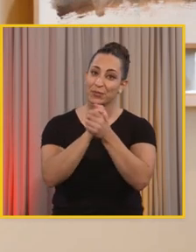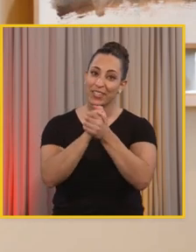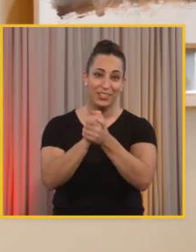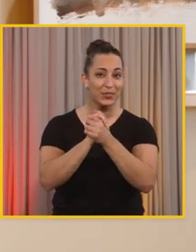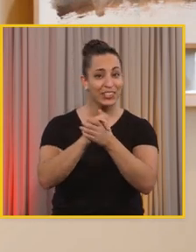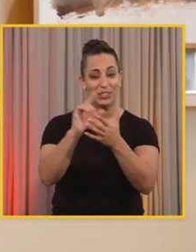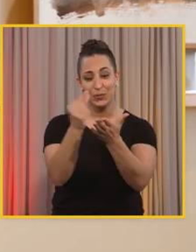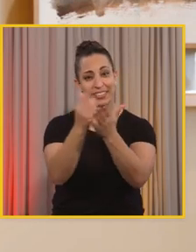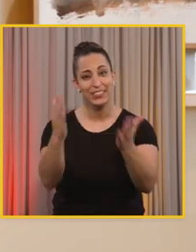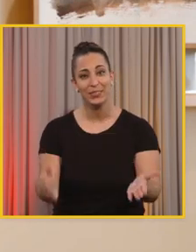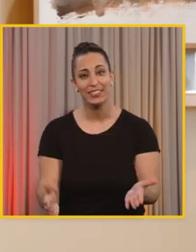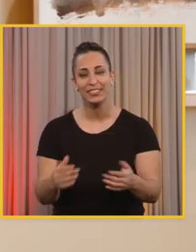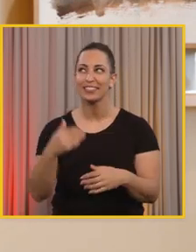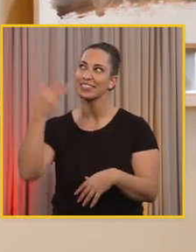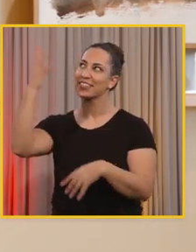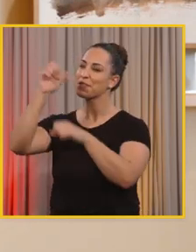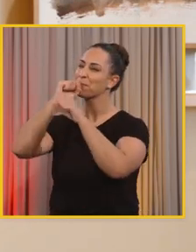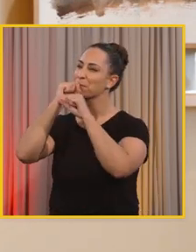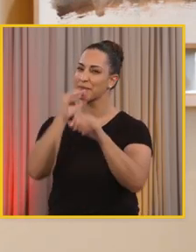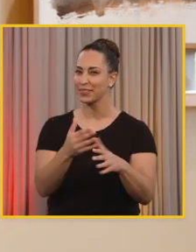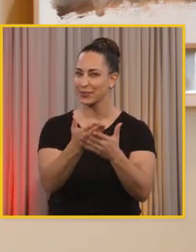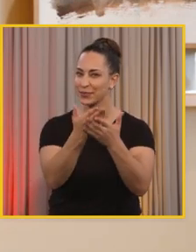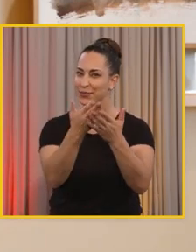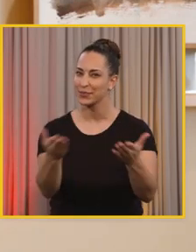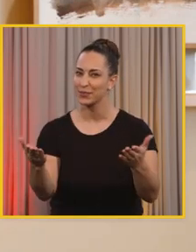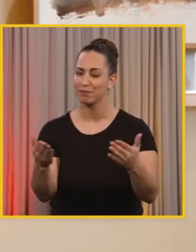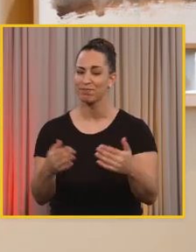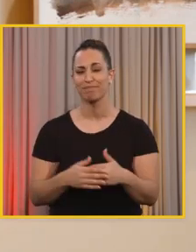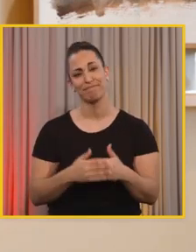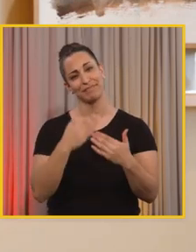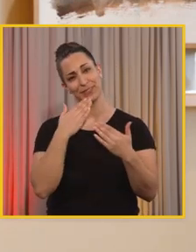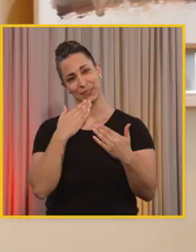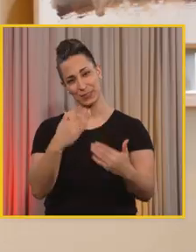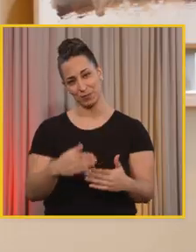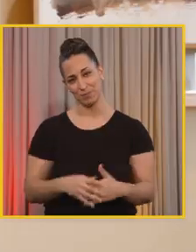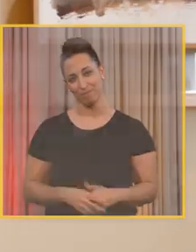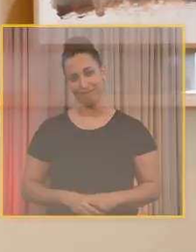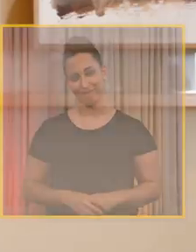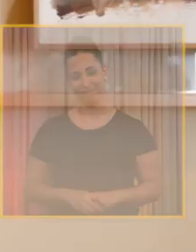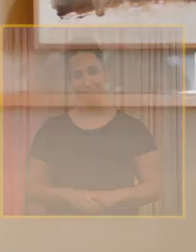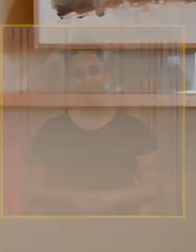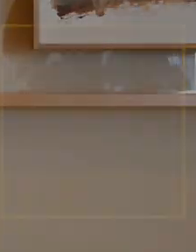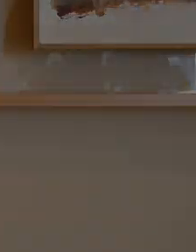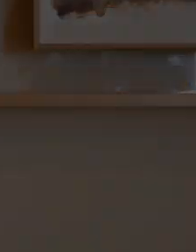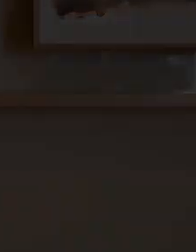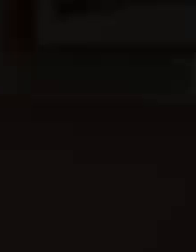Congratulations, graduates. God bless you. Thank you.